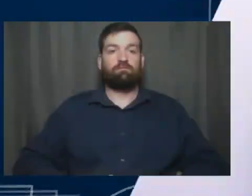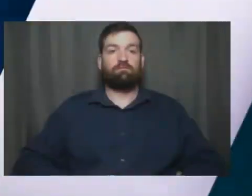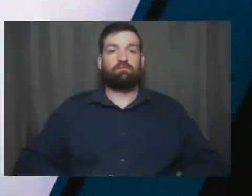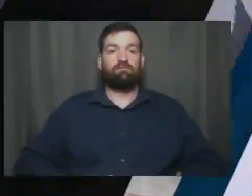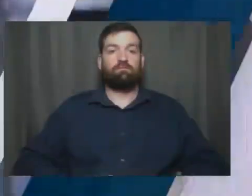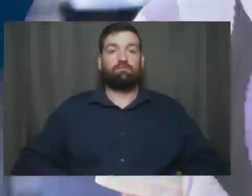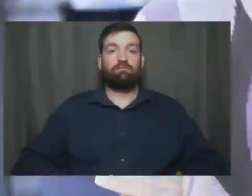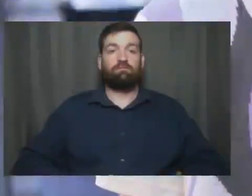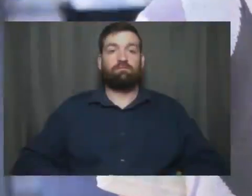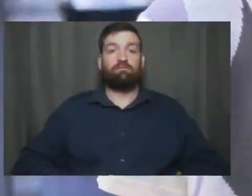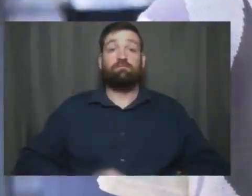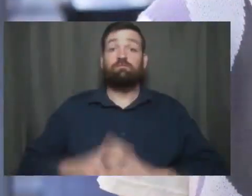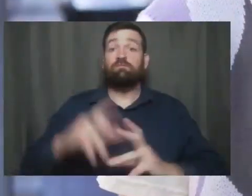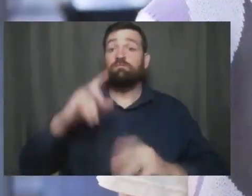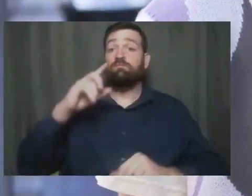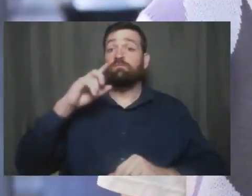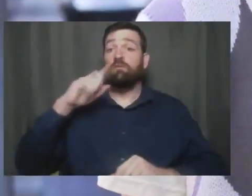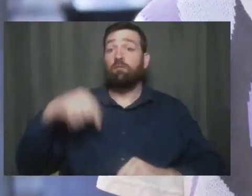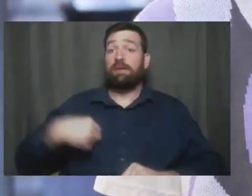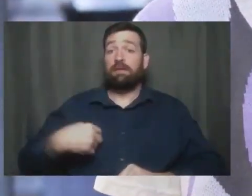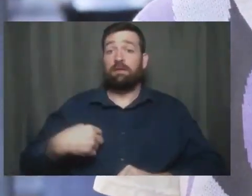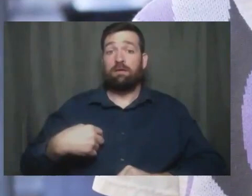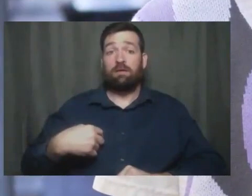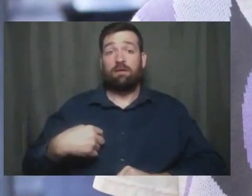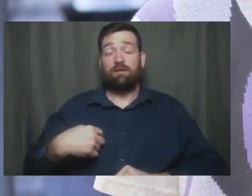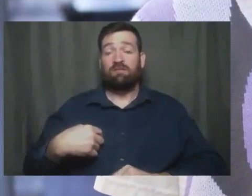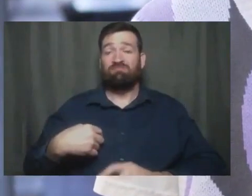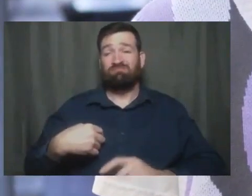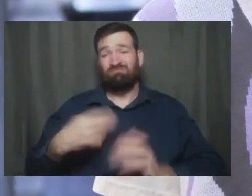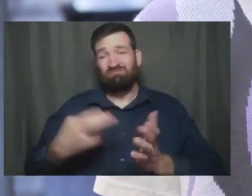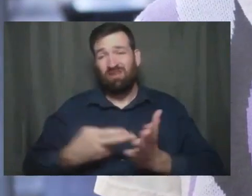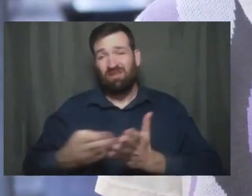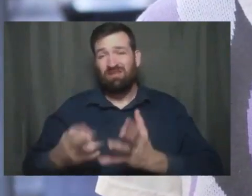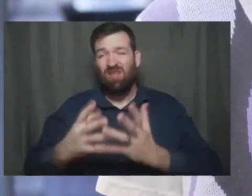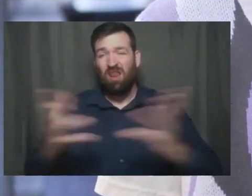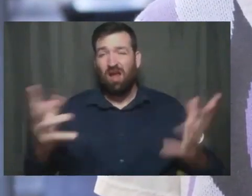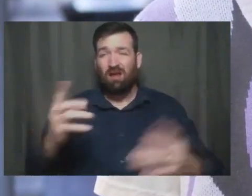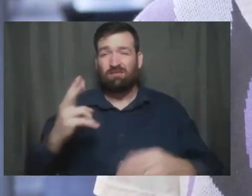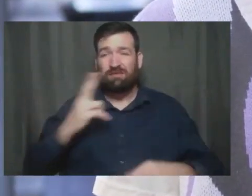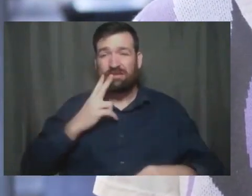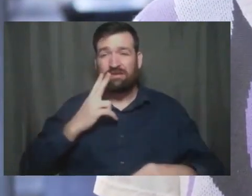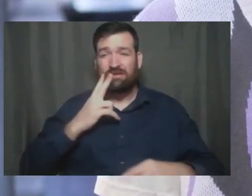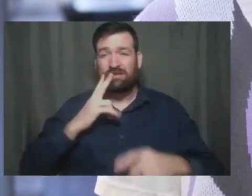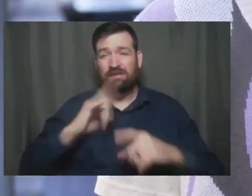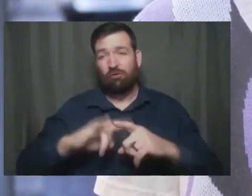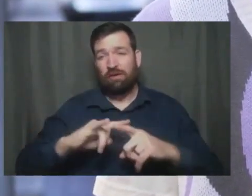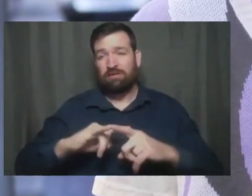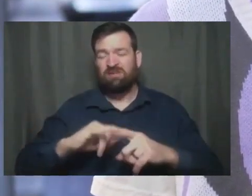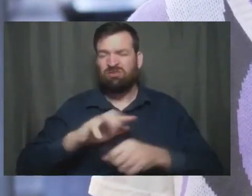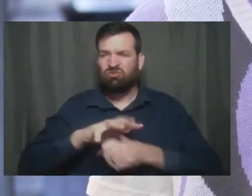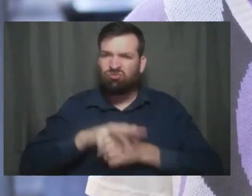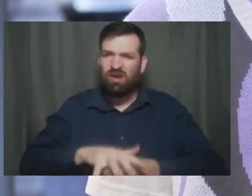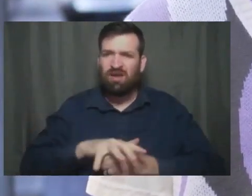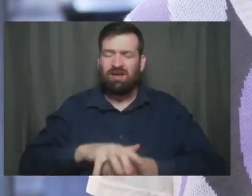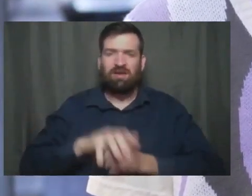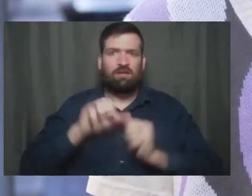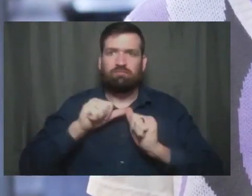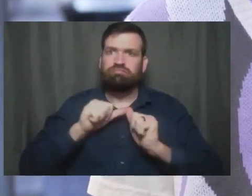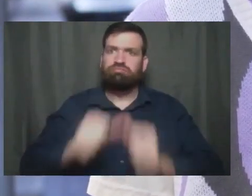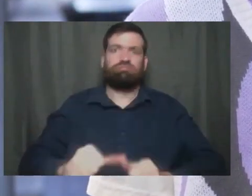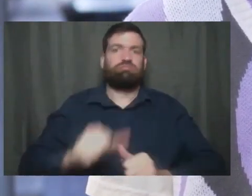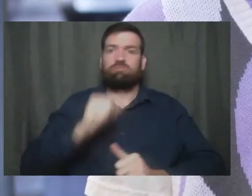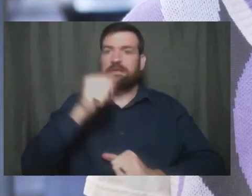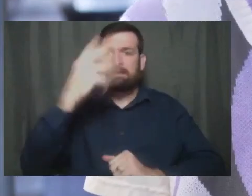For me, it was honestly a lot of cigarettes because I was just stressed all the time, constantly not sleeping. I almost